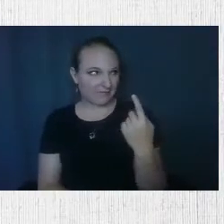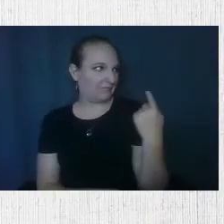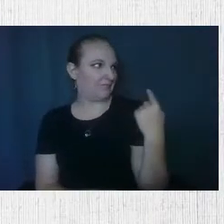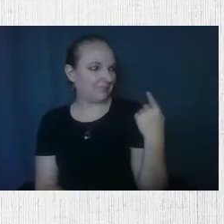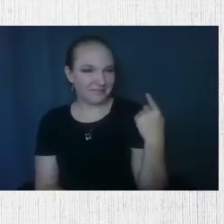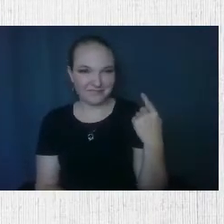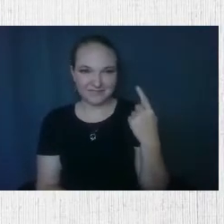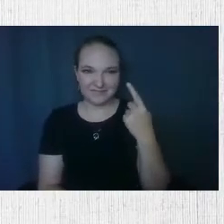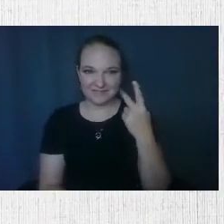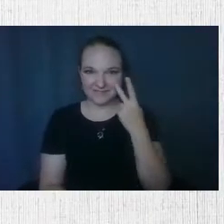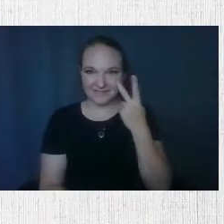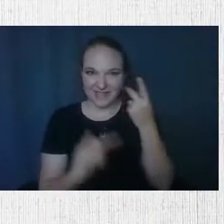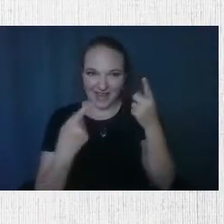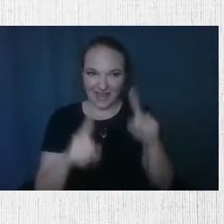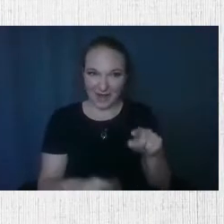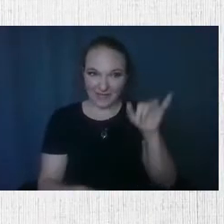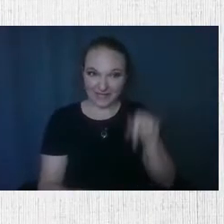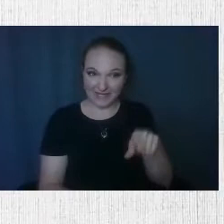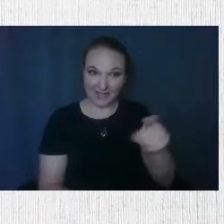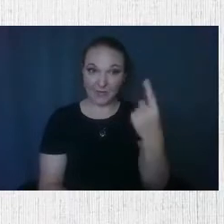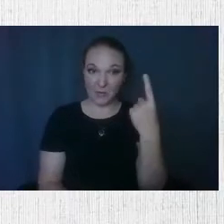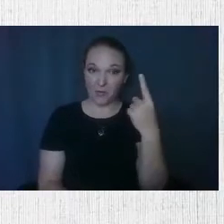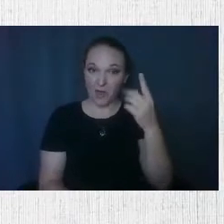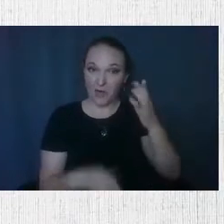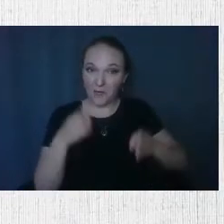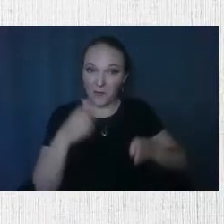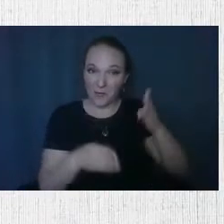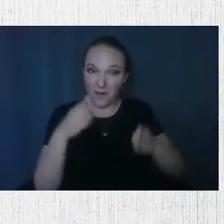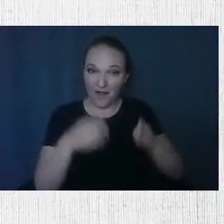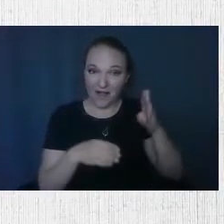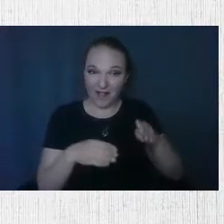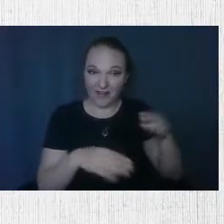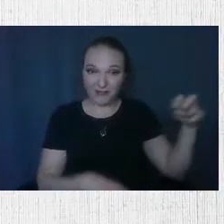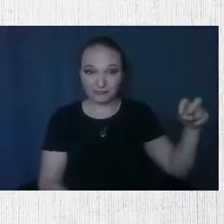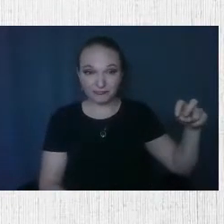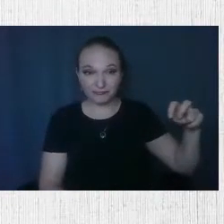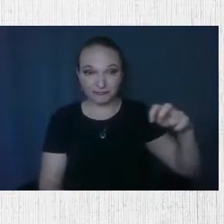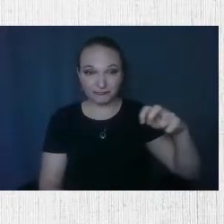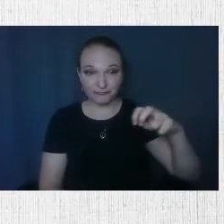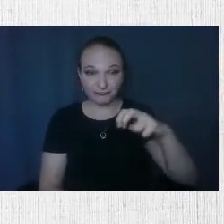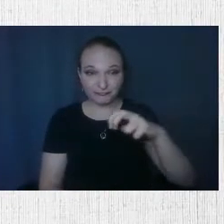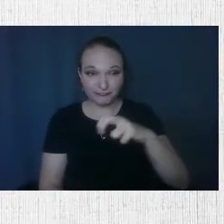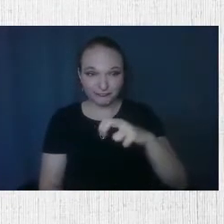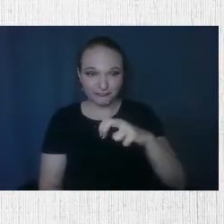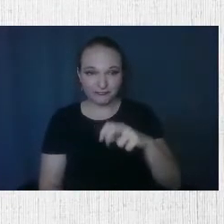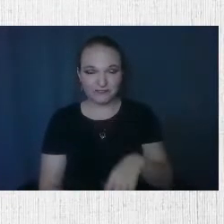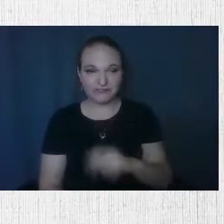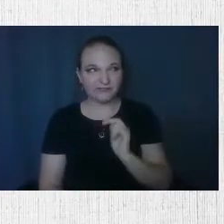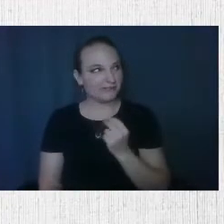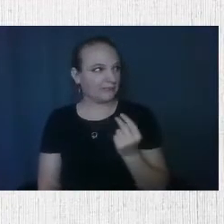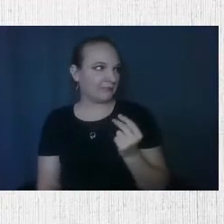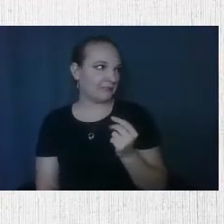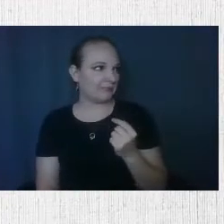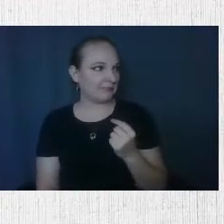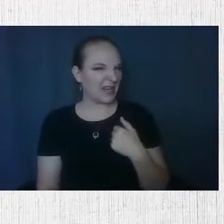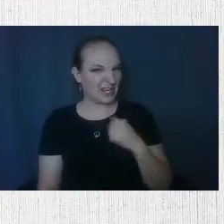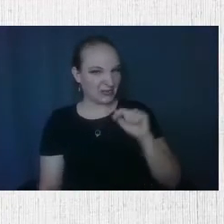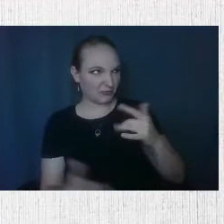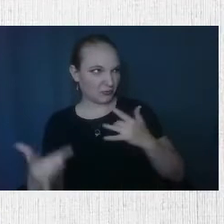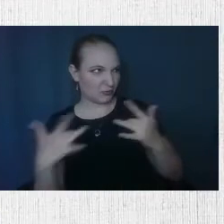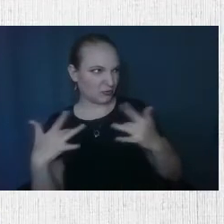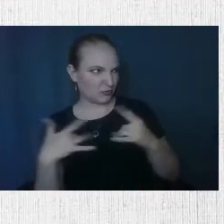here. This is one of the robots moving about. I don't know if it has ulterior motives or I should be worried about this or